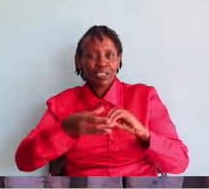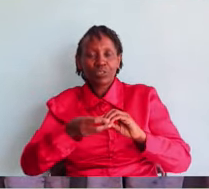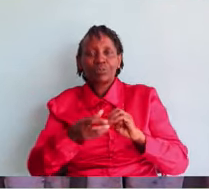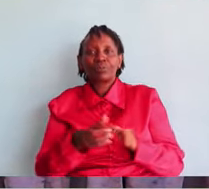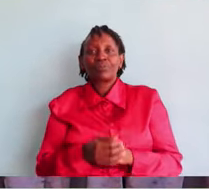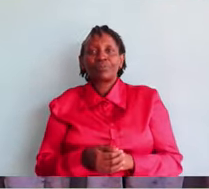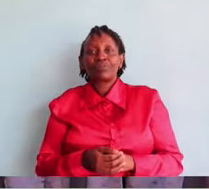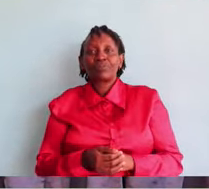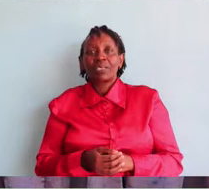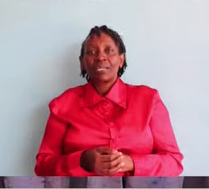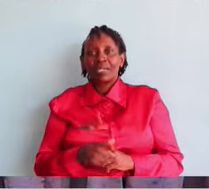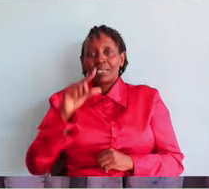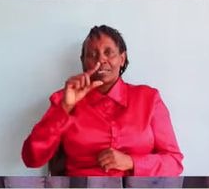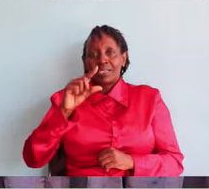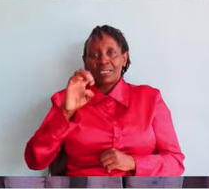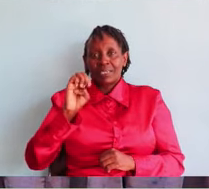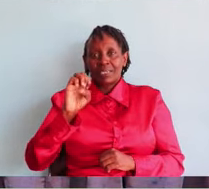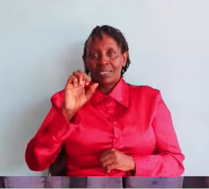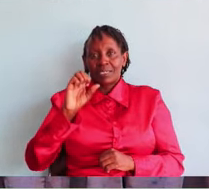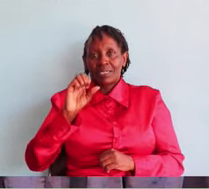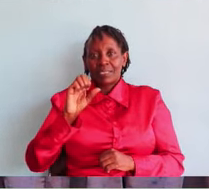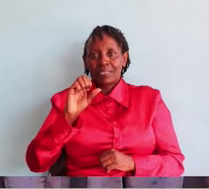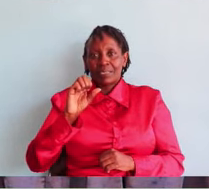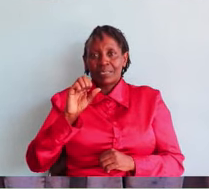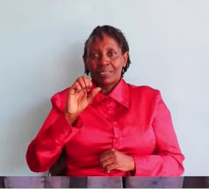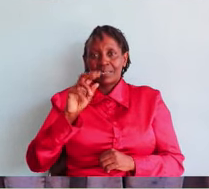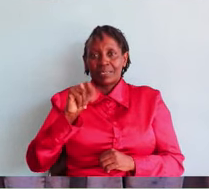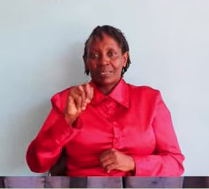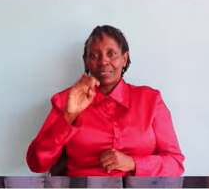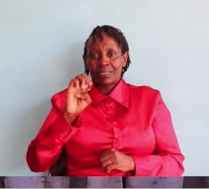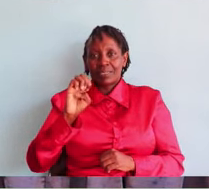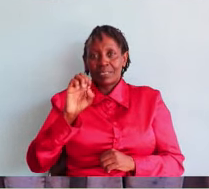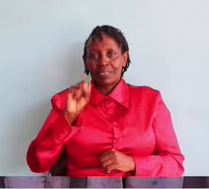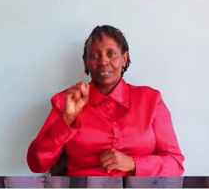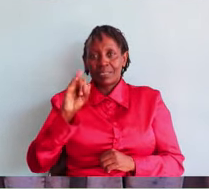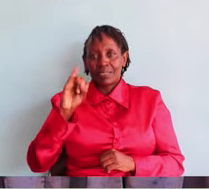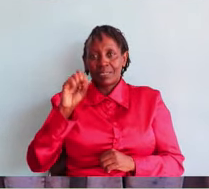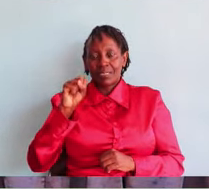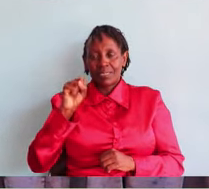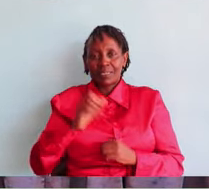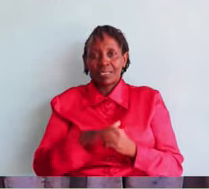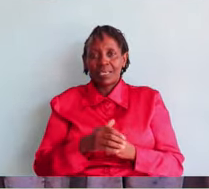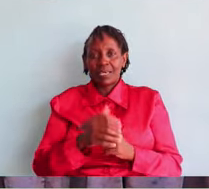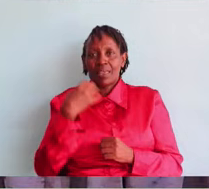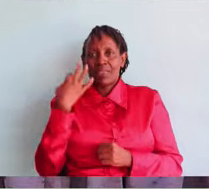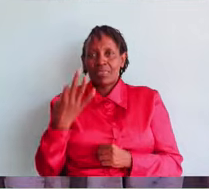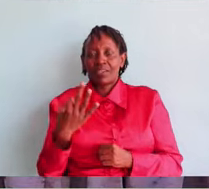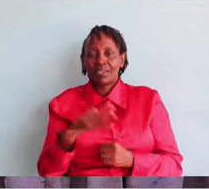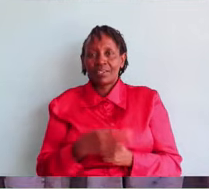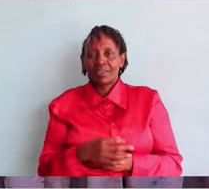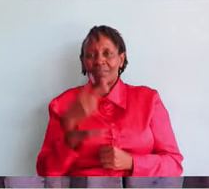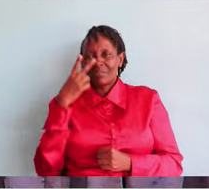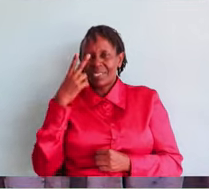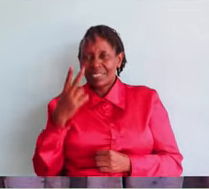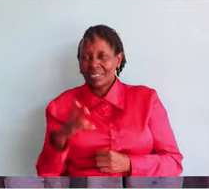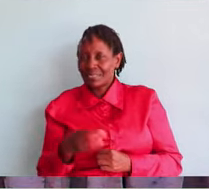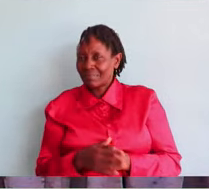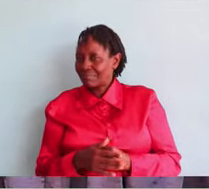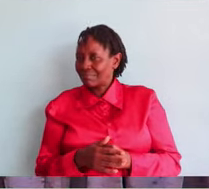But in Genesis 3, verse 8, we find something interesting. Then the man and his